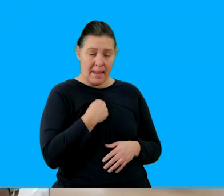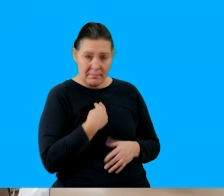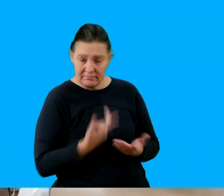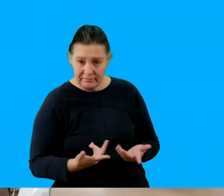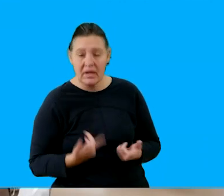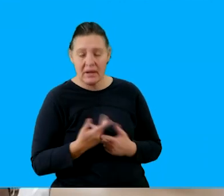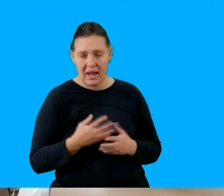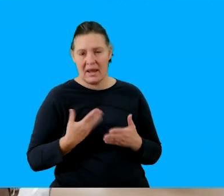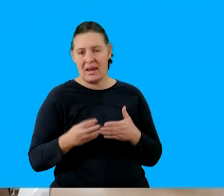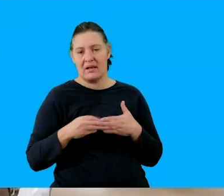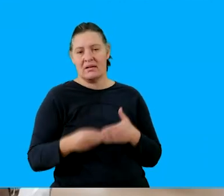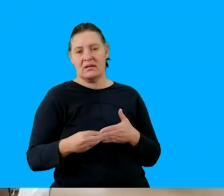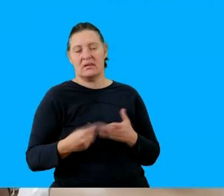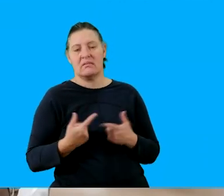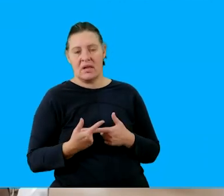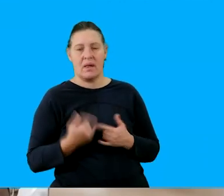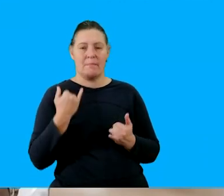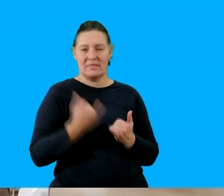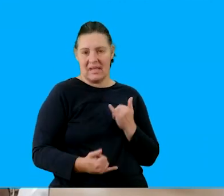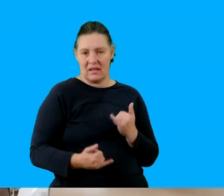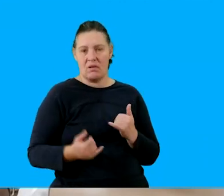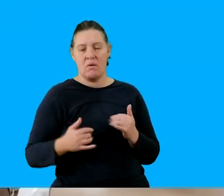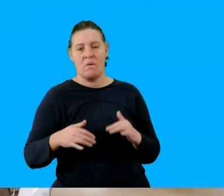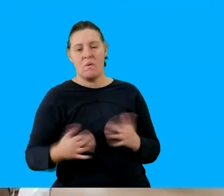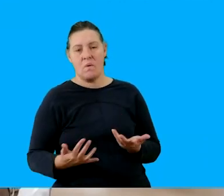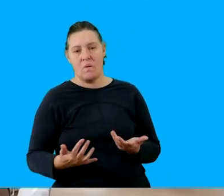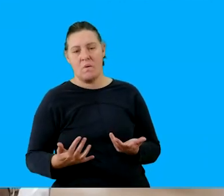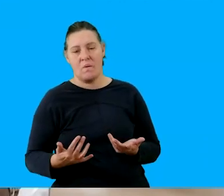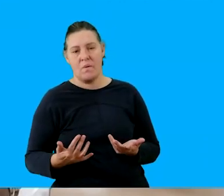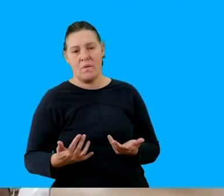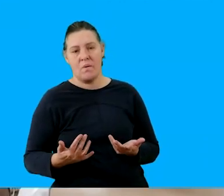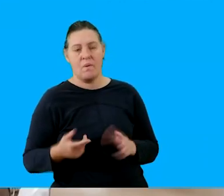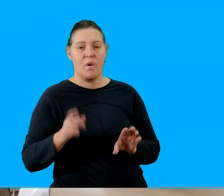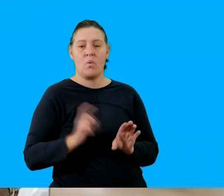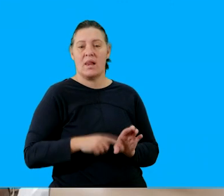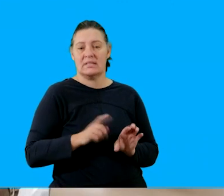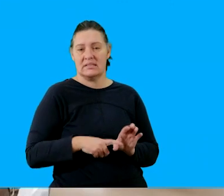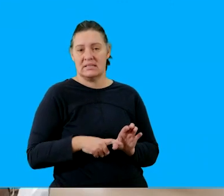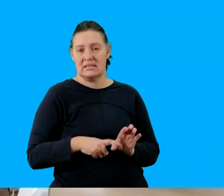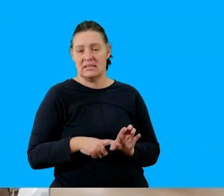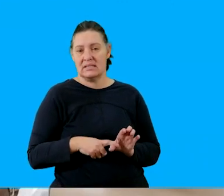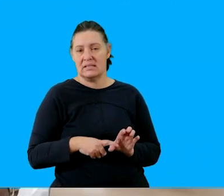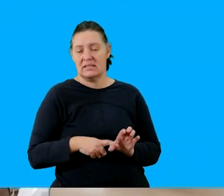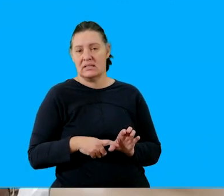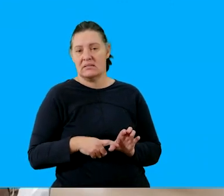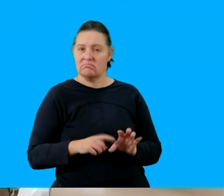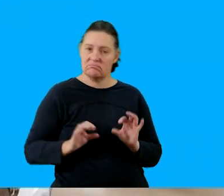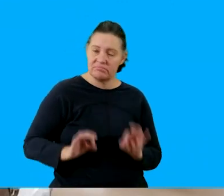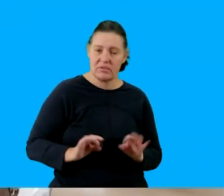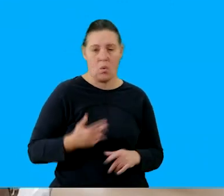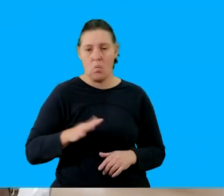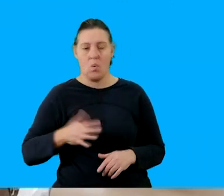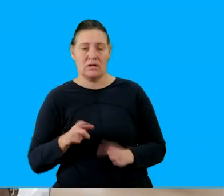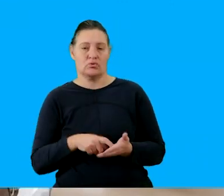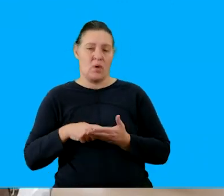compromised, then that could lead to a mistake or a quality that is